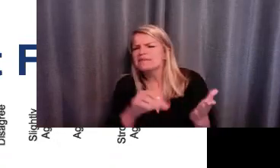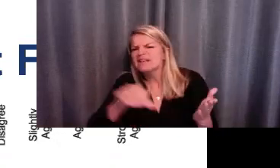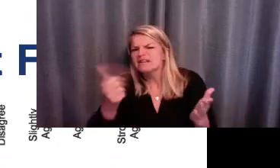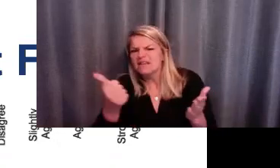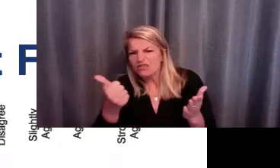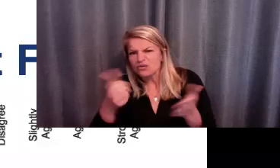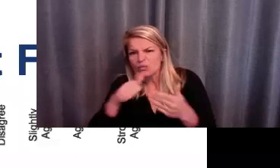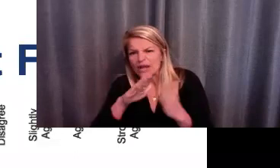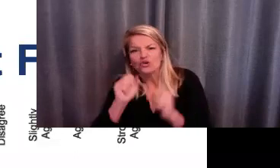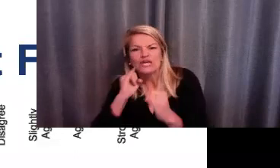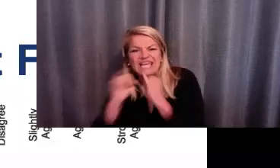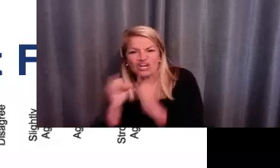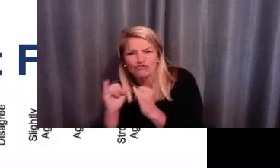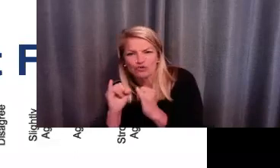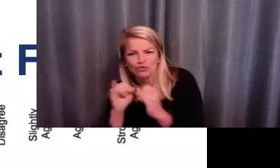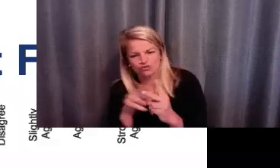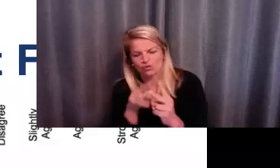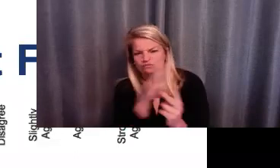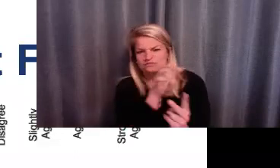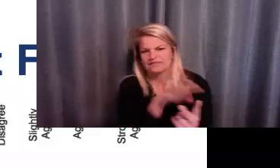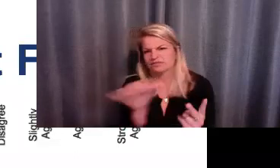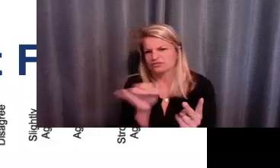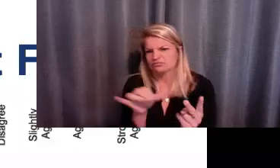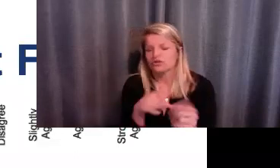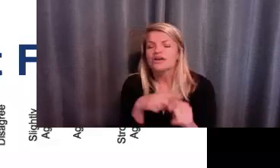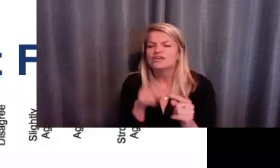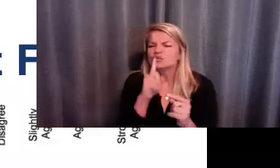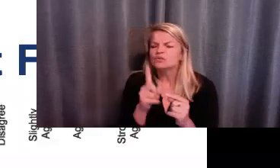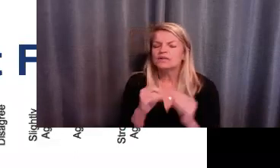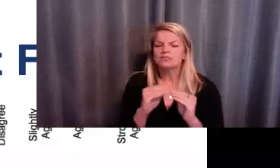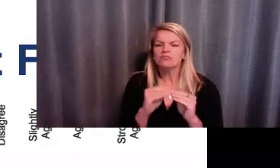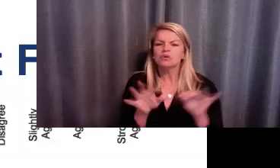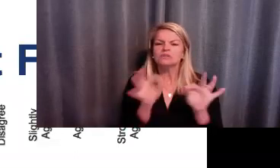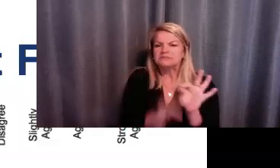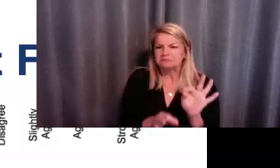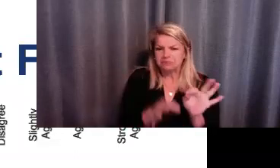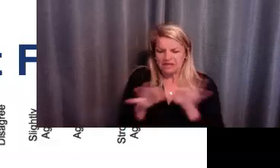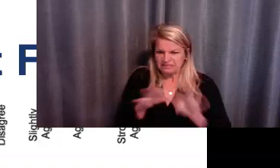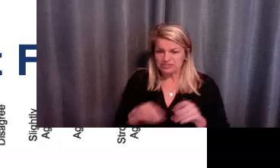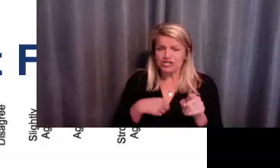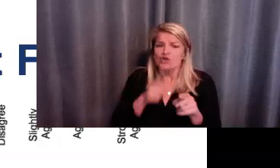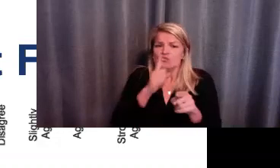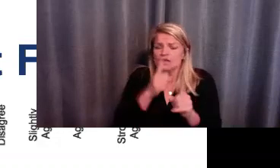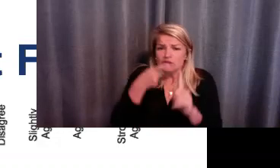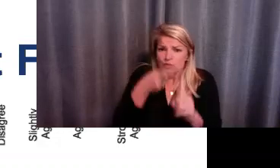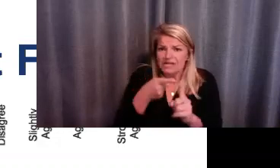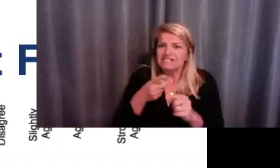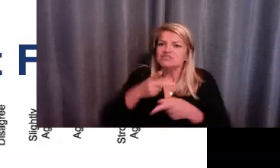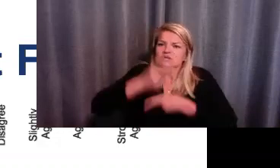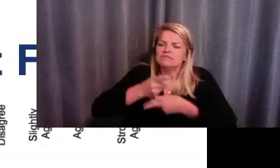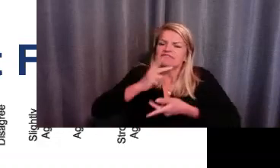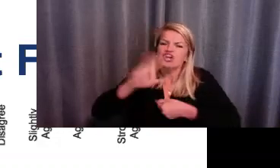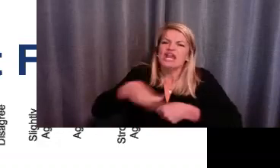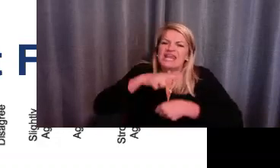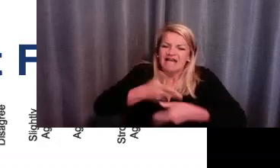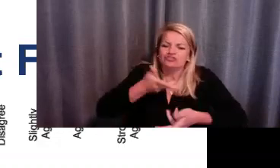interviews. And in lay terms, just kind of keeping active communication with the natural agents of the students, we're able